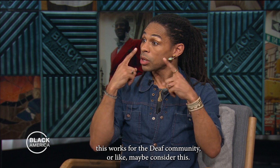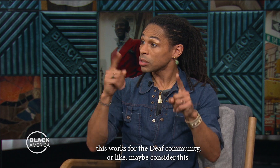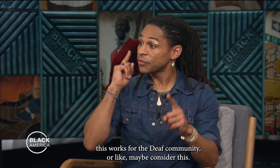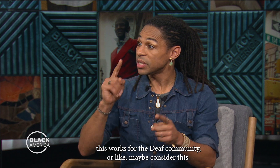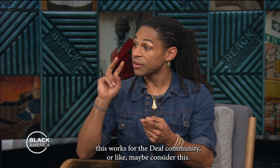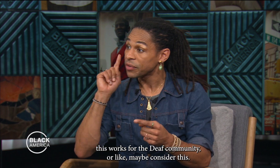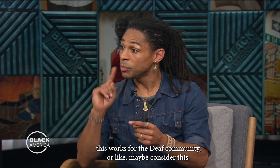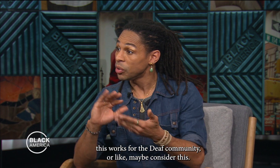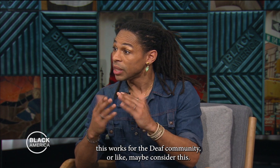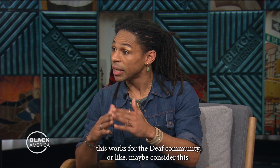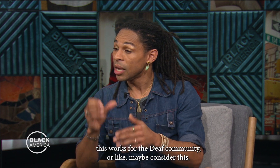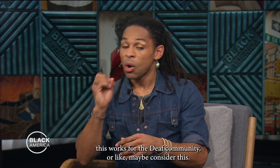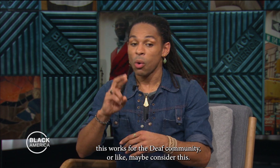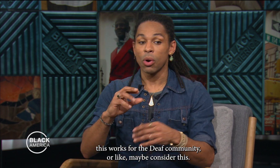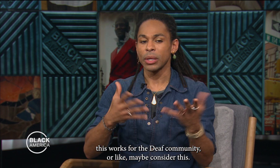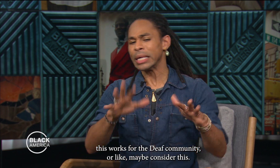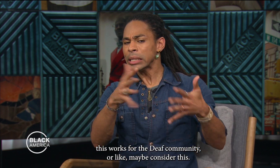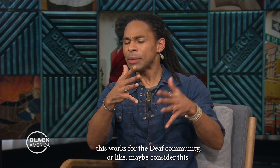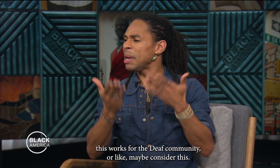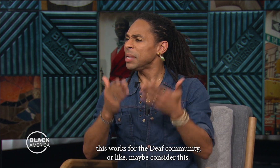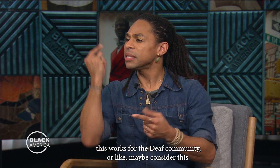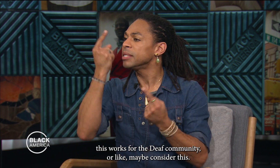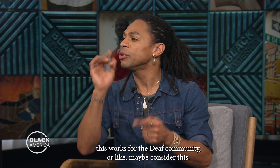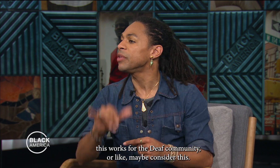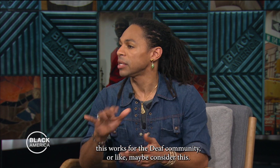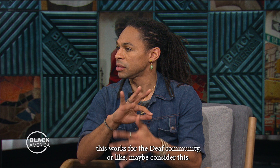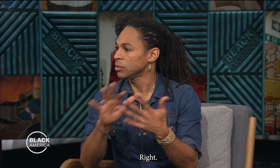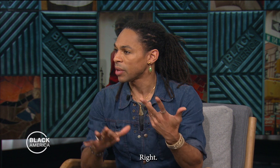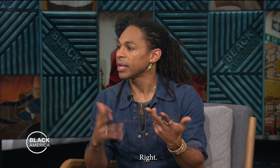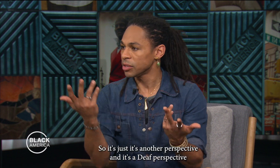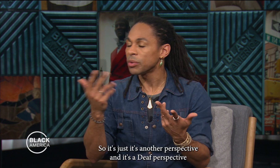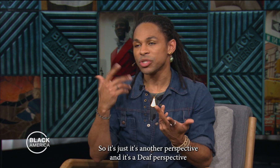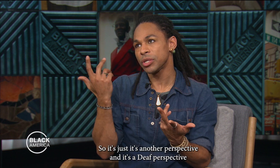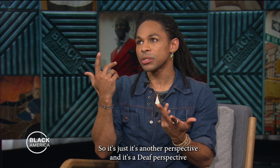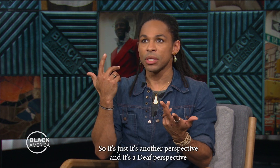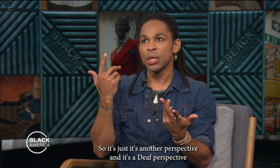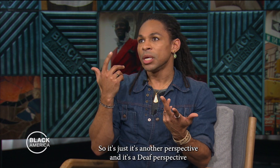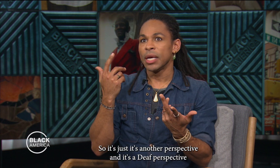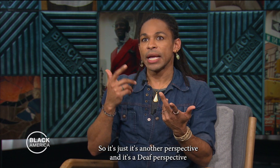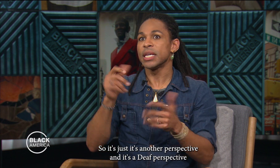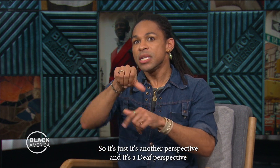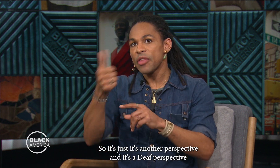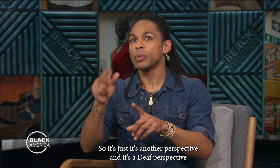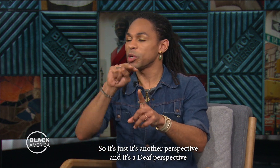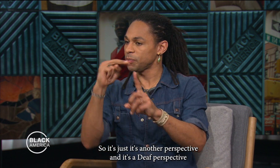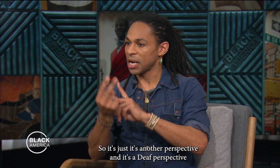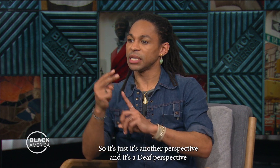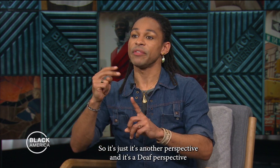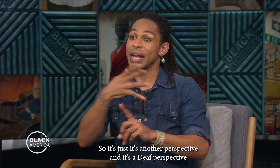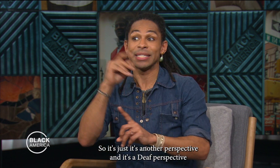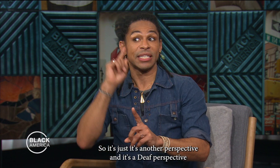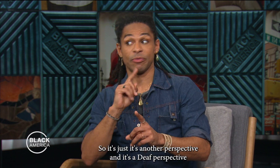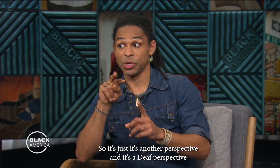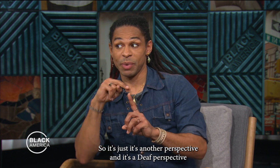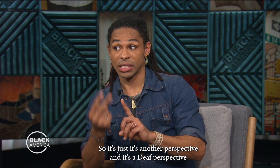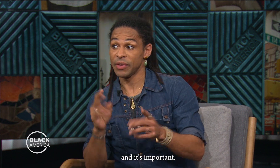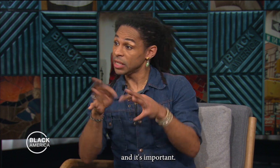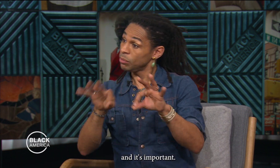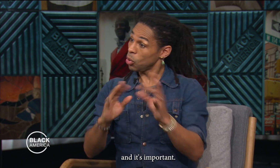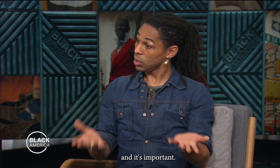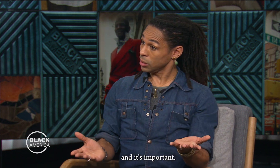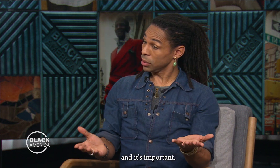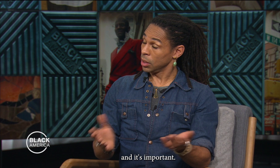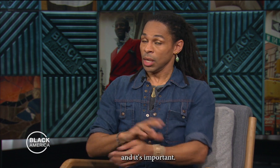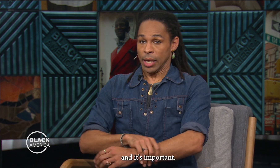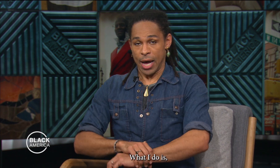this works for the deaf community, or like, maybe consider this, right? So it's just, it's another perspective and it's a deaf perspective and